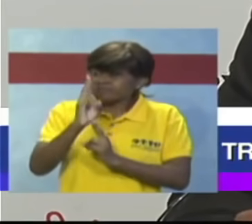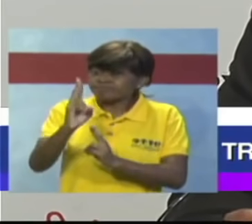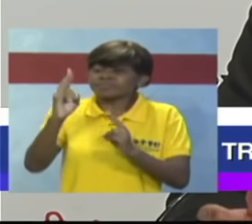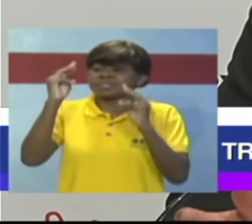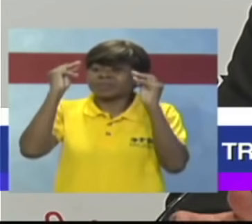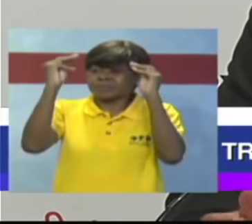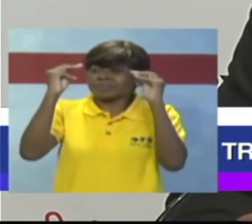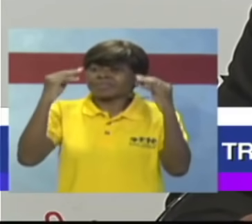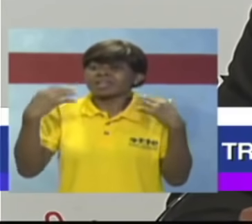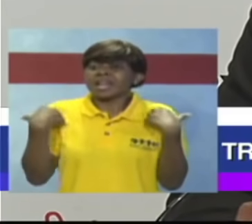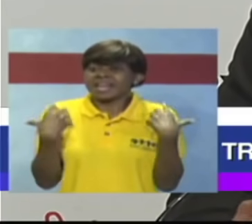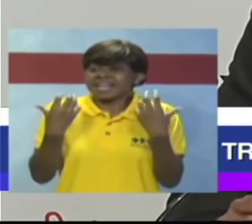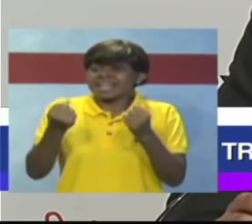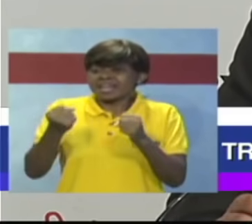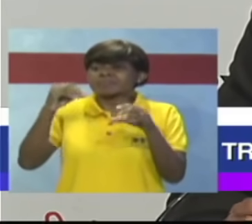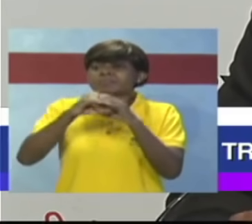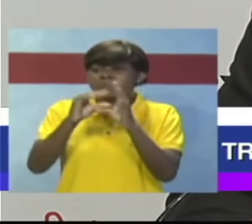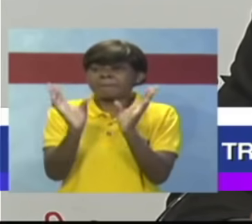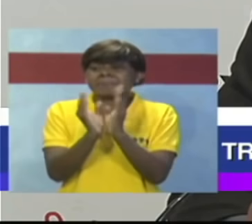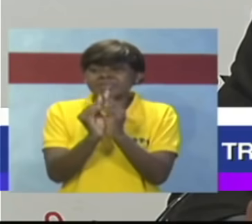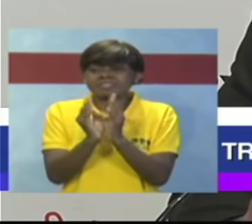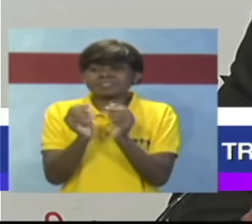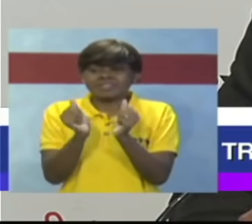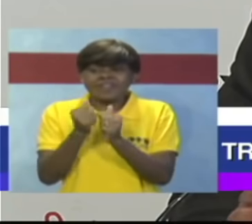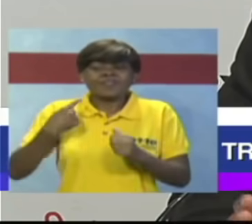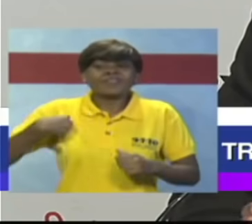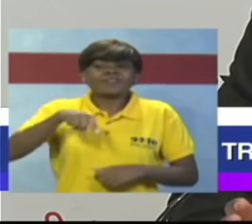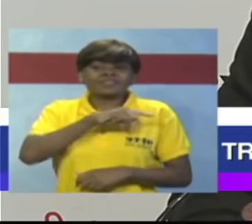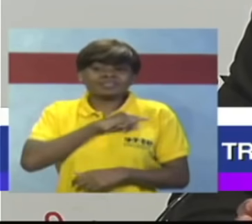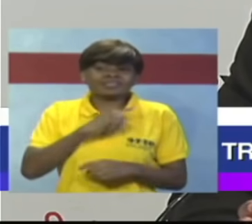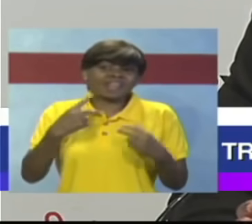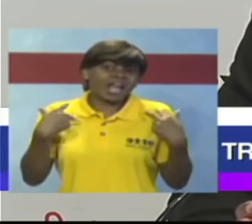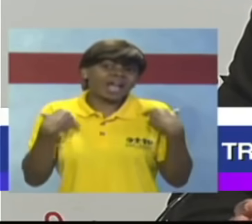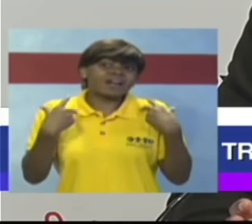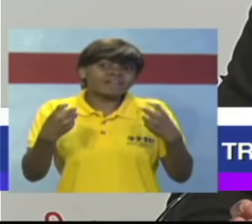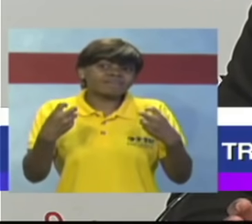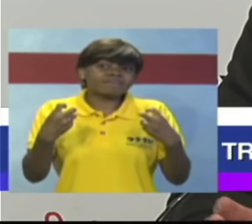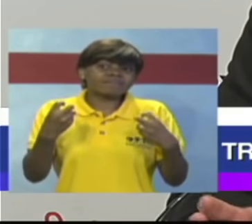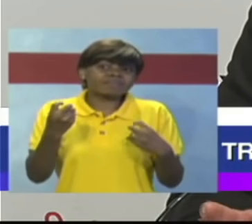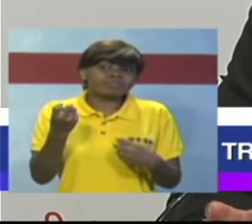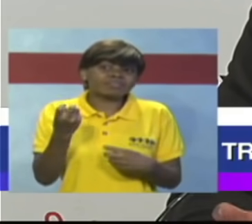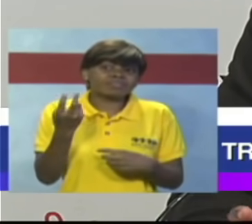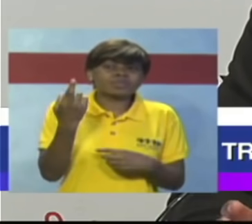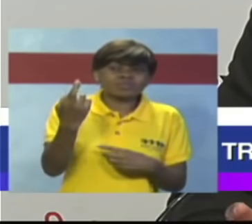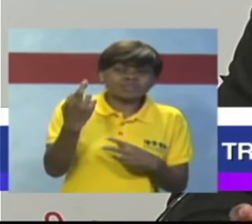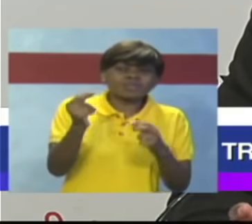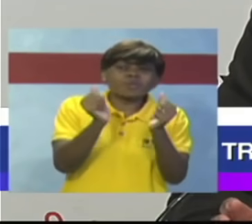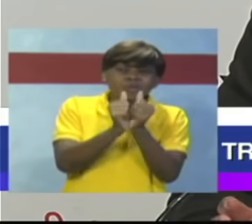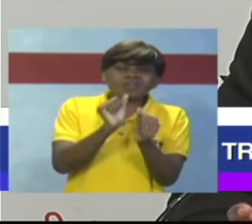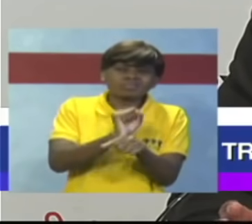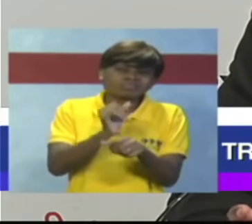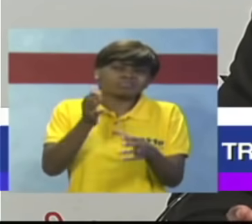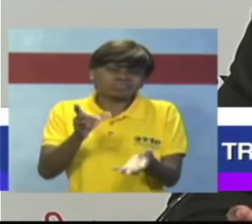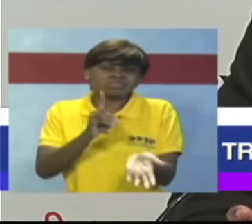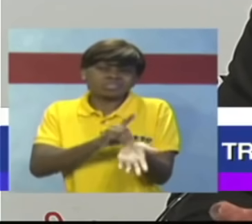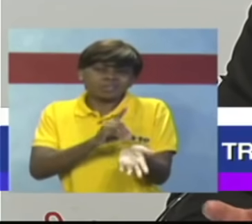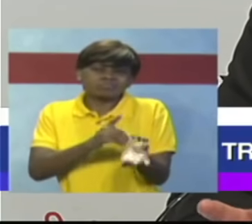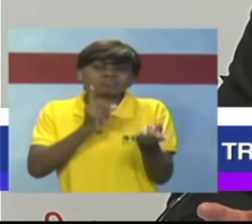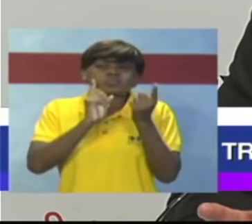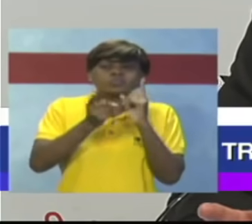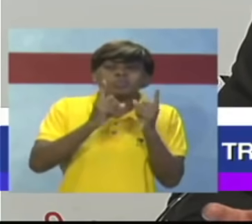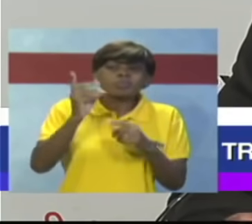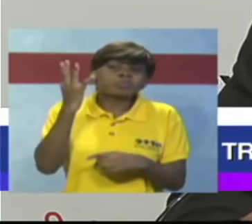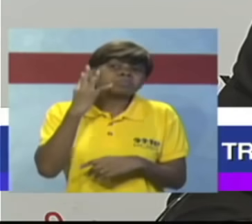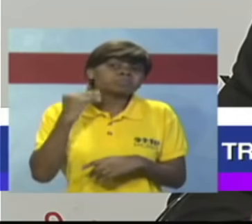ago, and we had some international colleagues speaking about their experience in the United Kingdom. And again, they said that